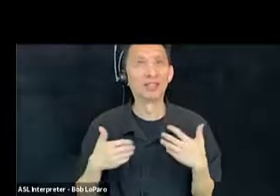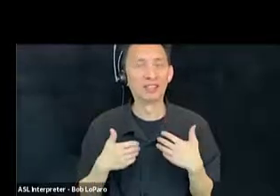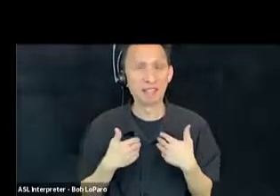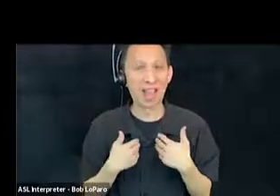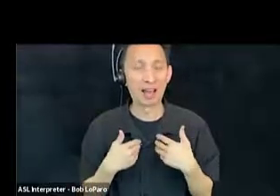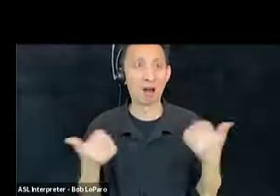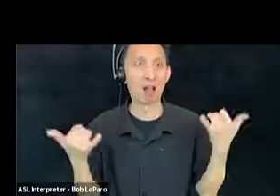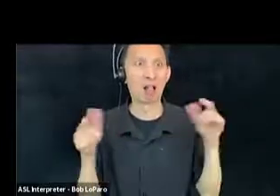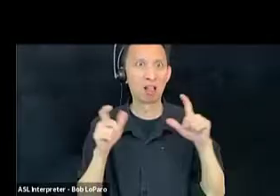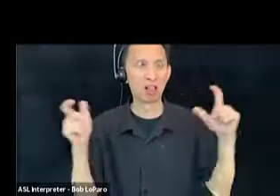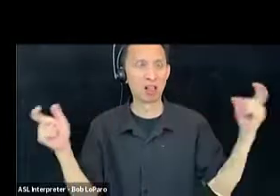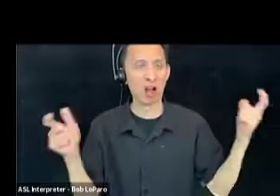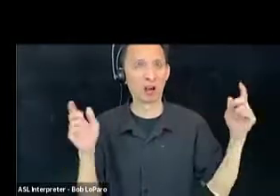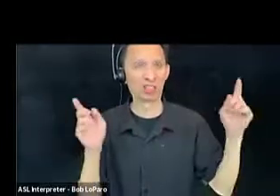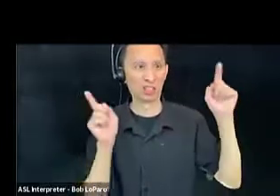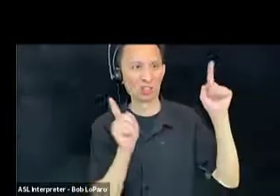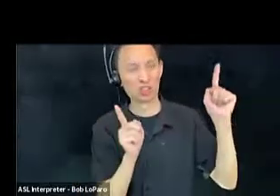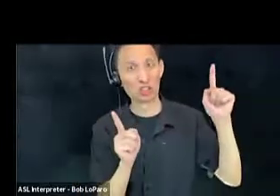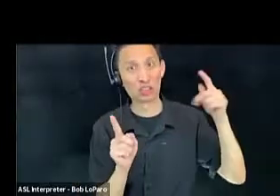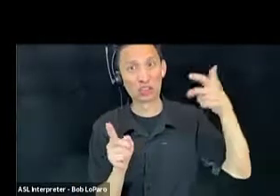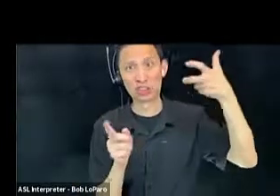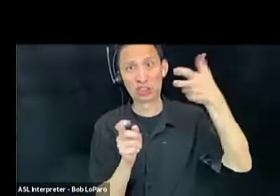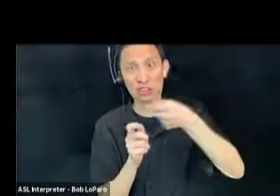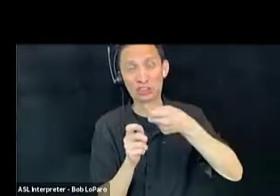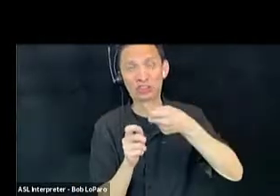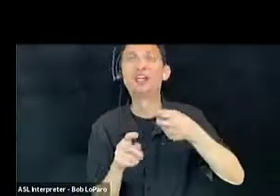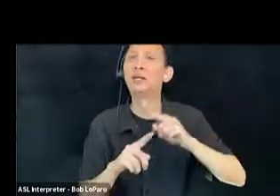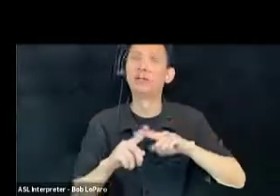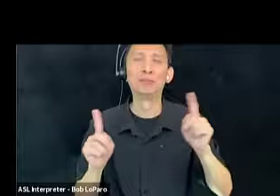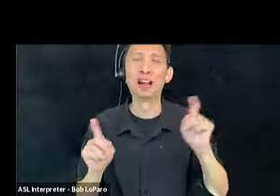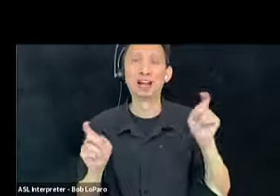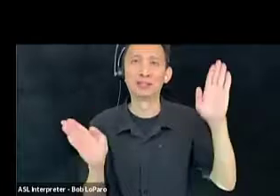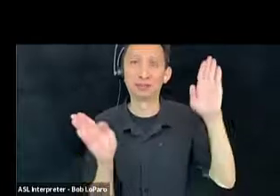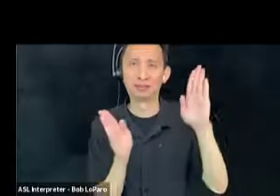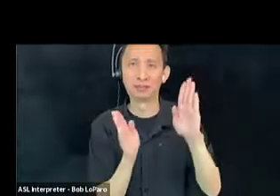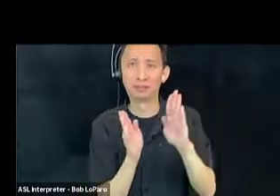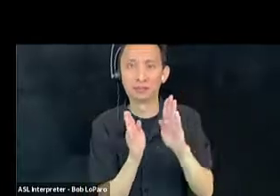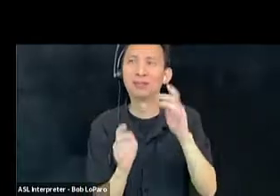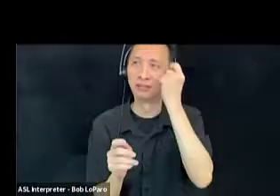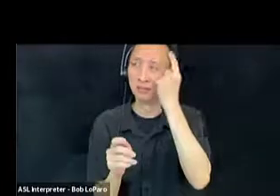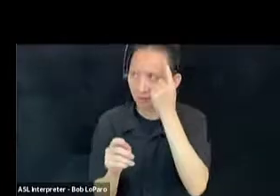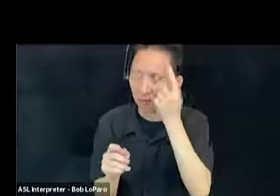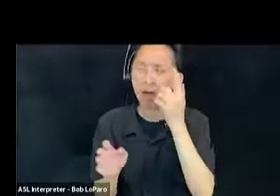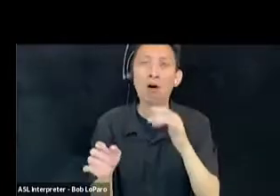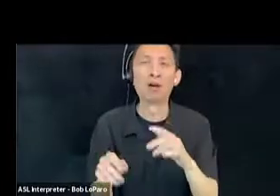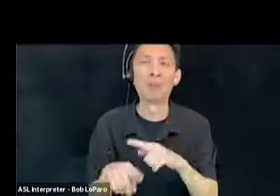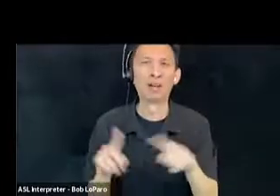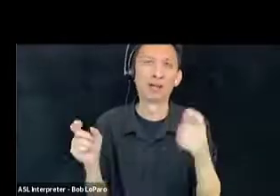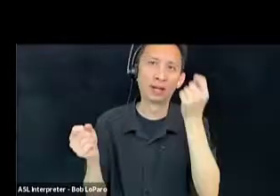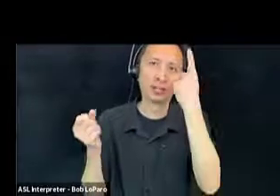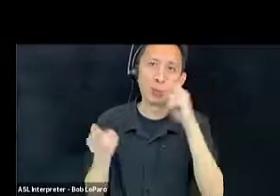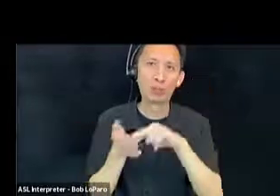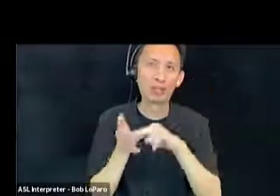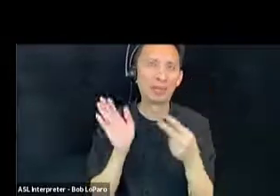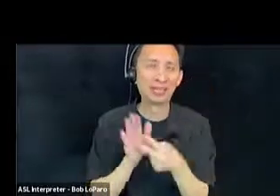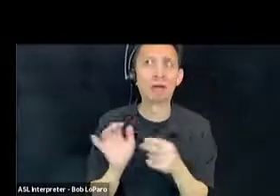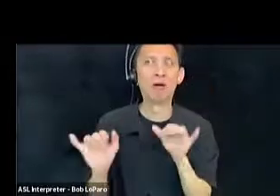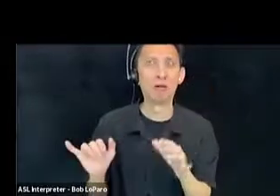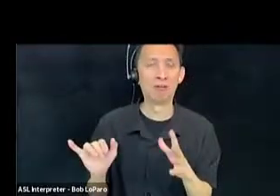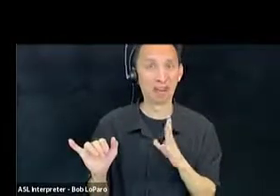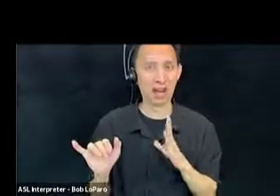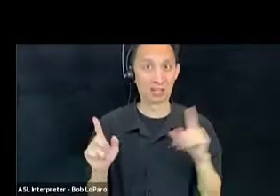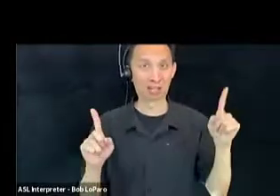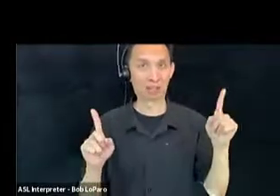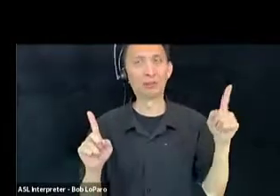with a large syringe and then it was sized down to a smaller one once they knew that the understanding was there. So, and I'm so happy